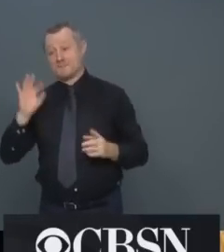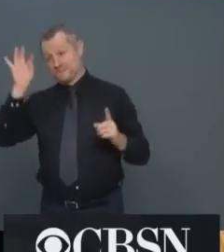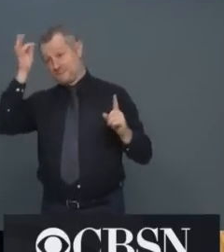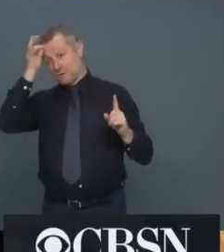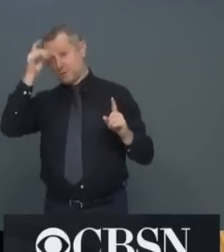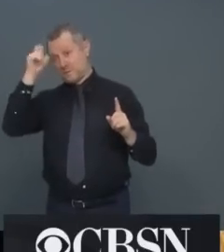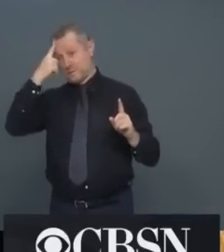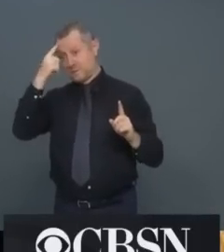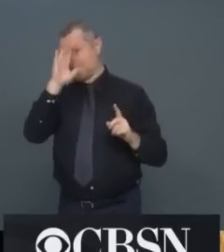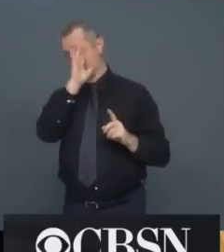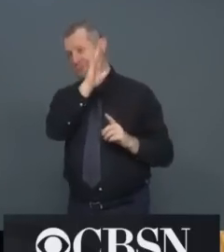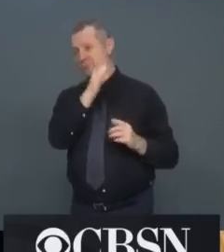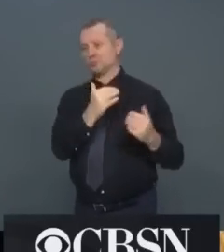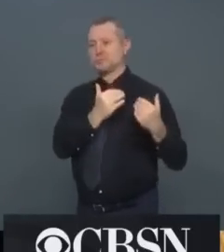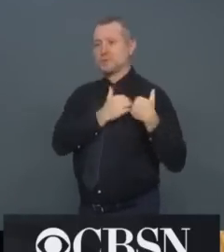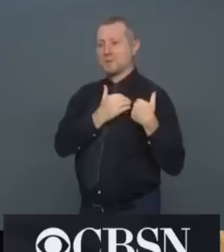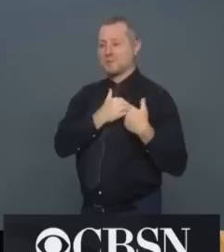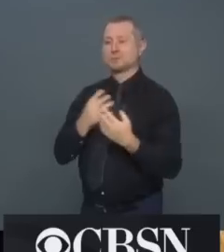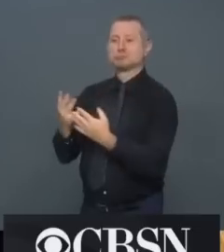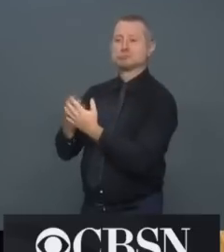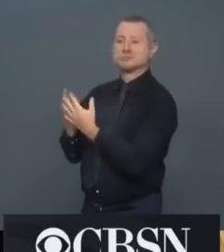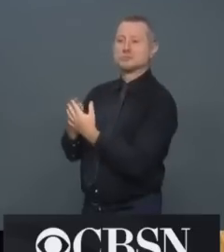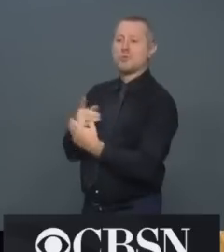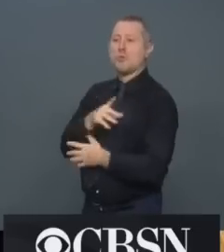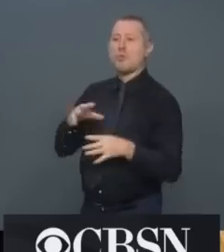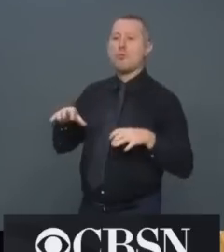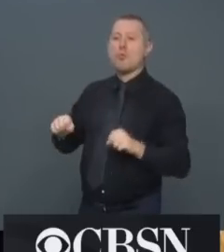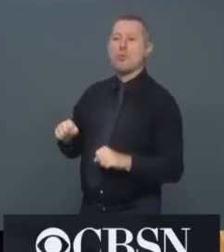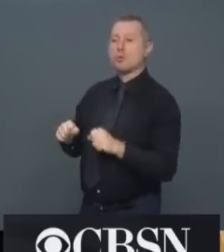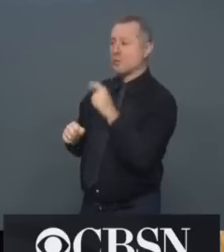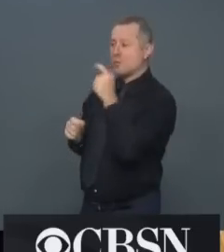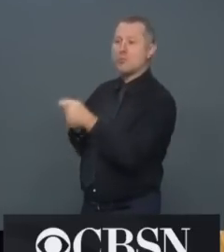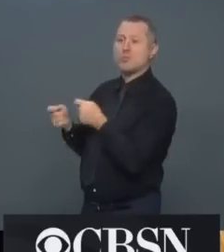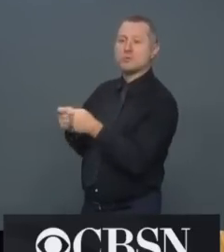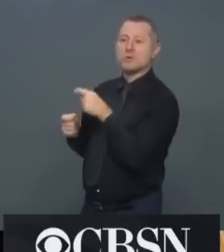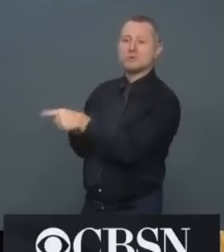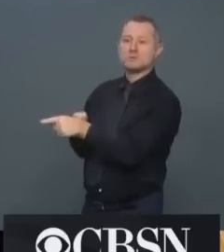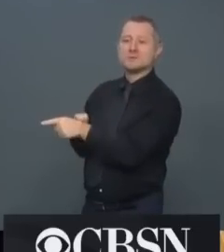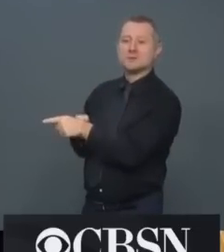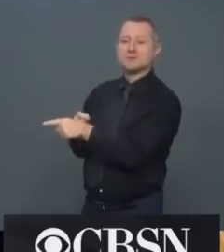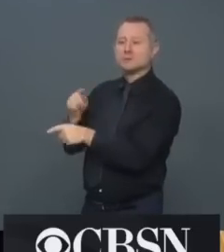It is their jurisdiction. They own the terminals when you come in Customs and Border